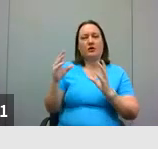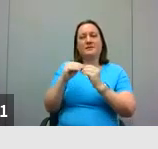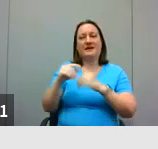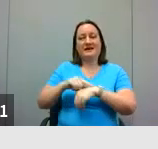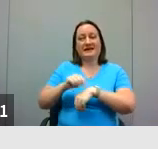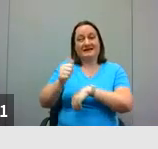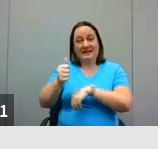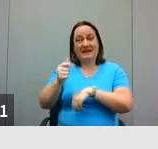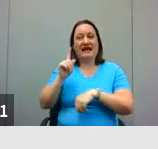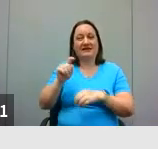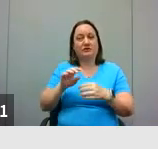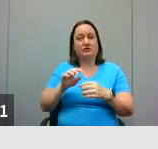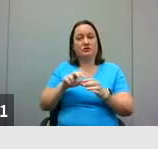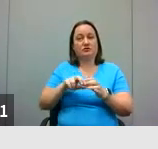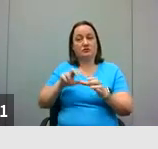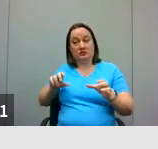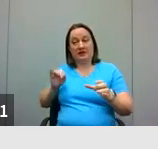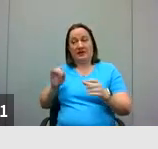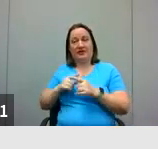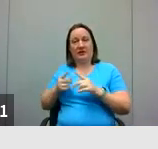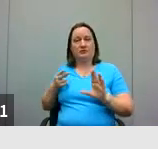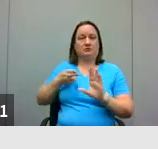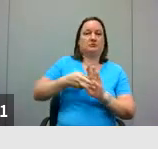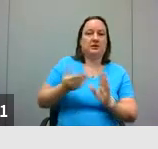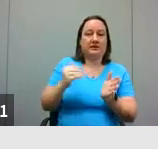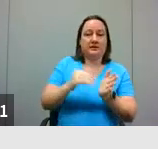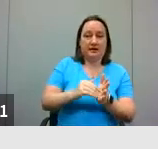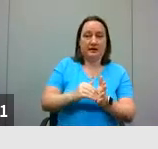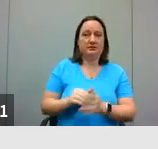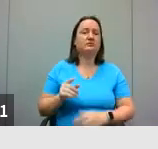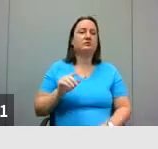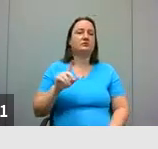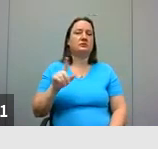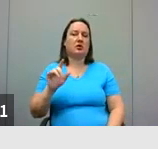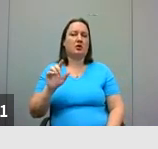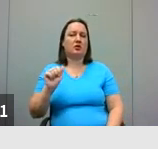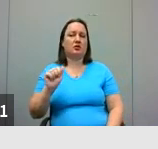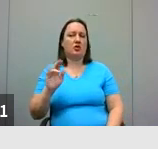So just. That's fine. That's fine. Okay.